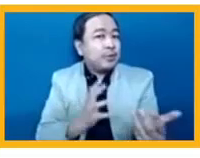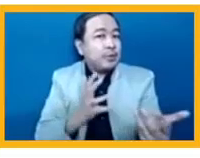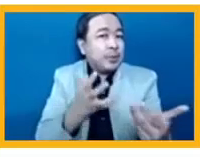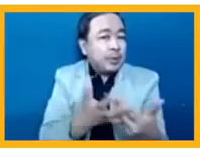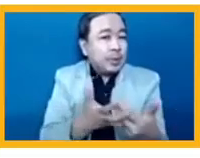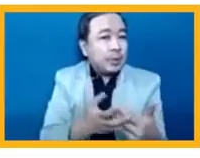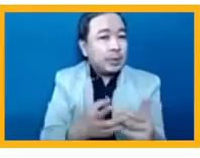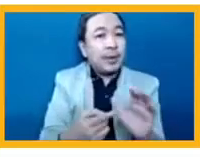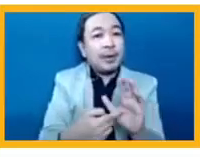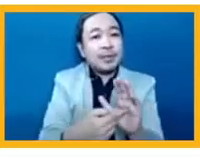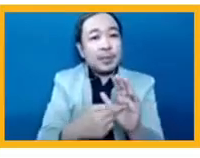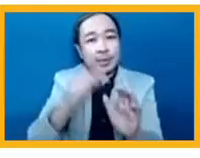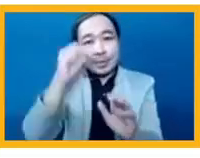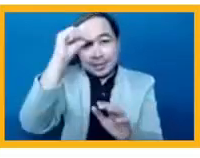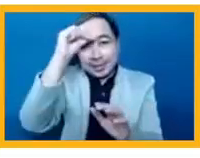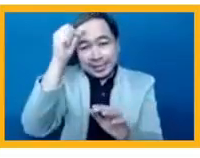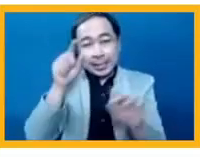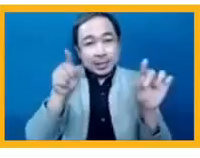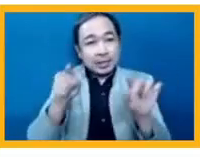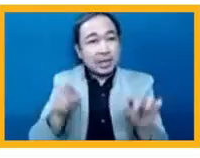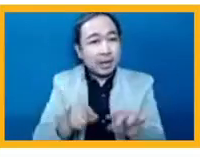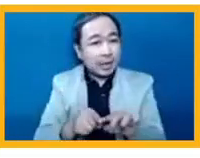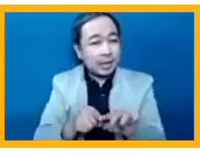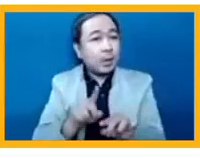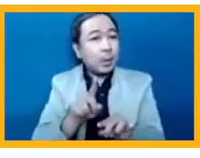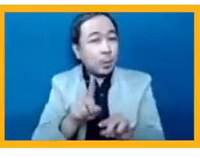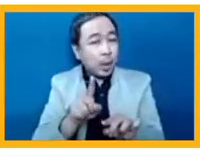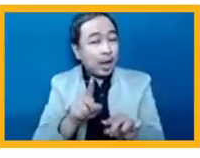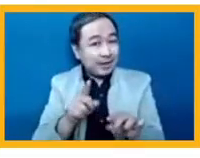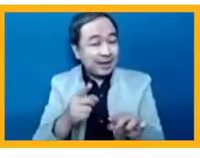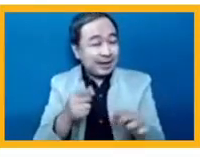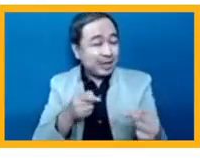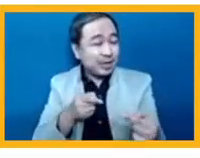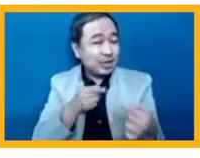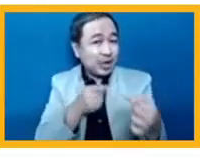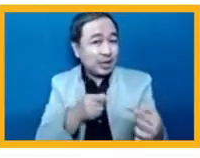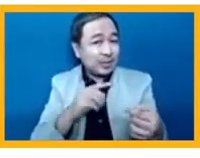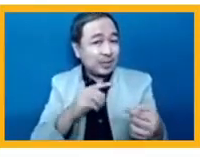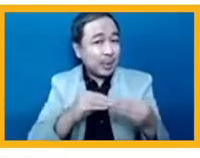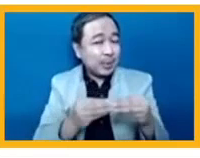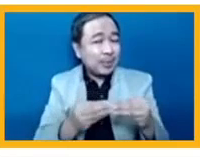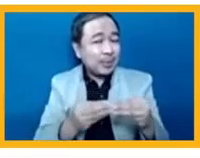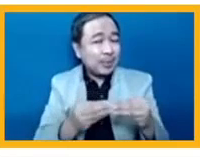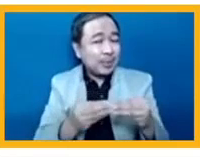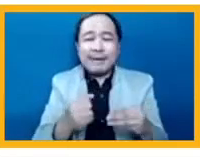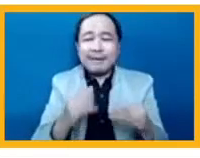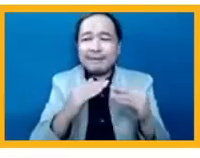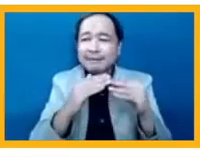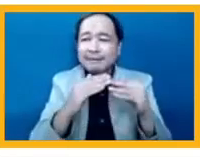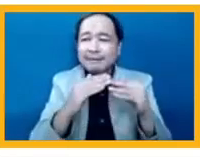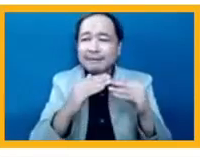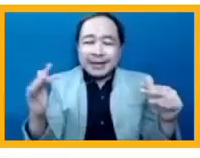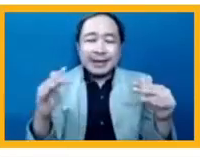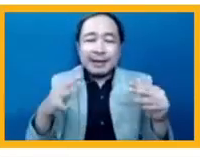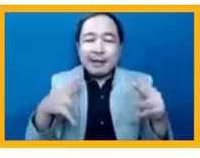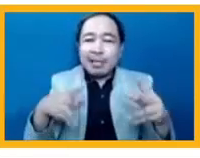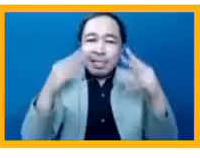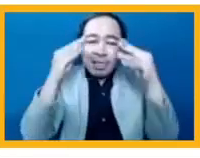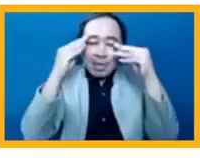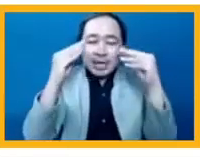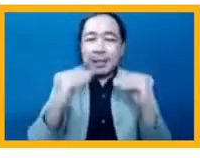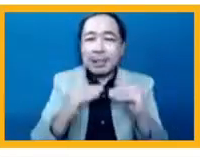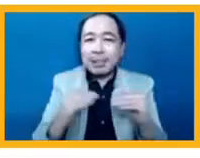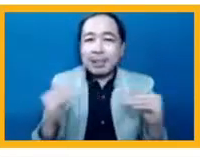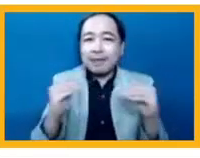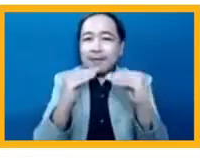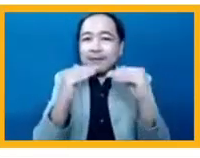Indian context, one of the largest gaps that has been identified is that there is a huge diversity in learning levels, and students generally are